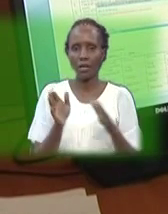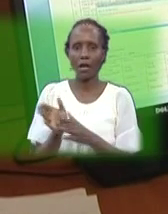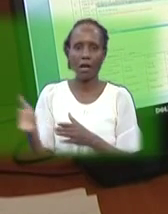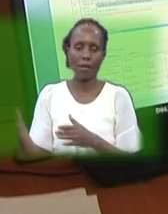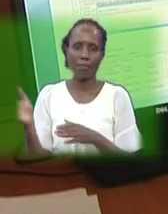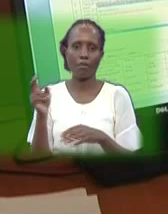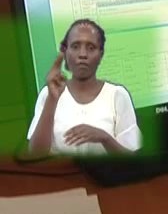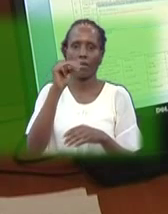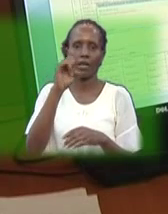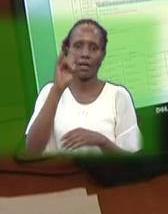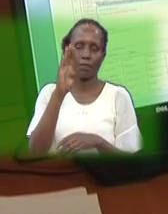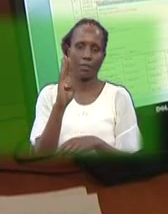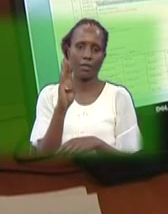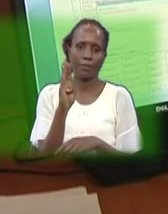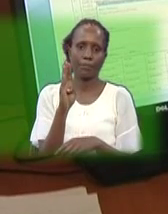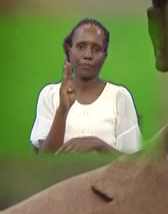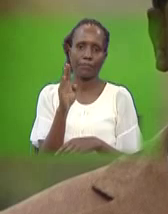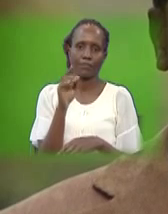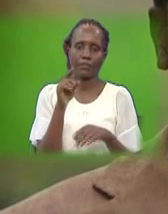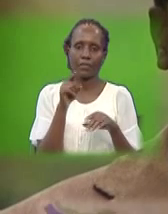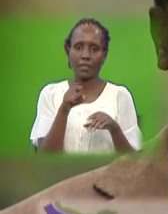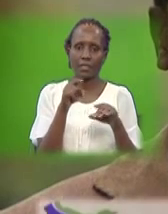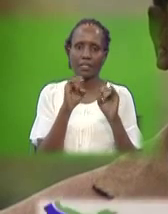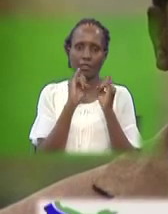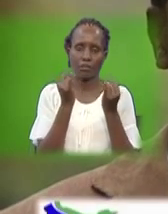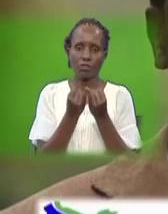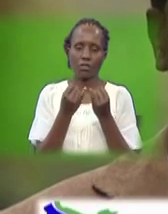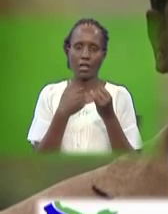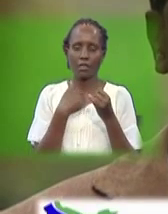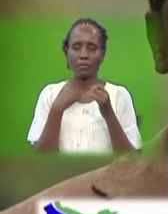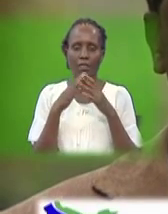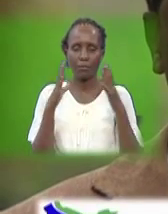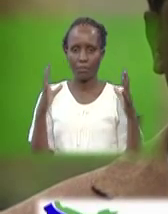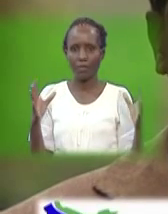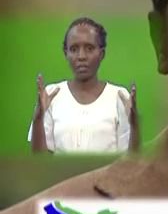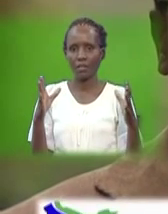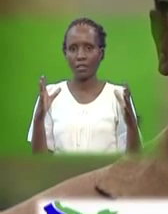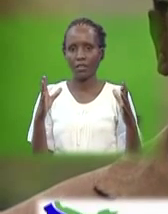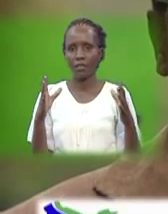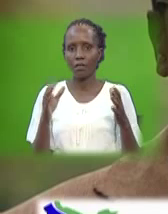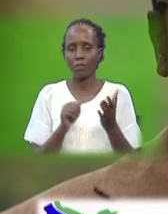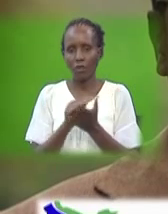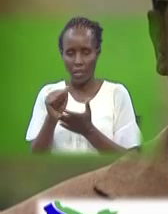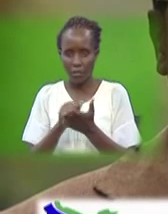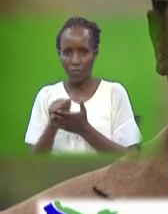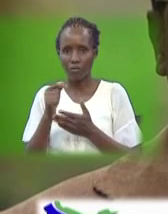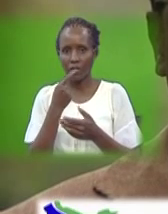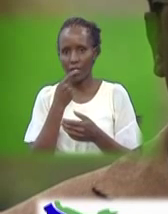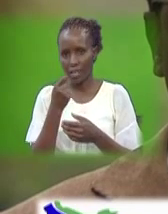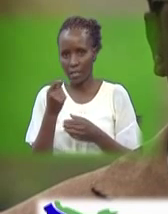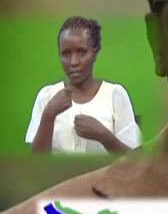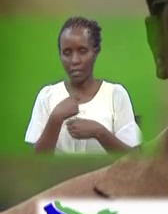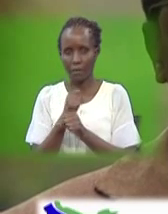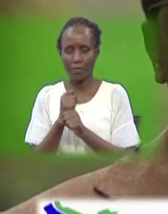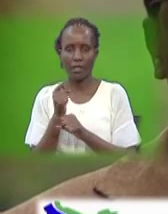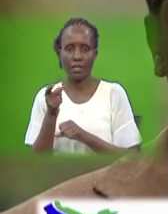the National Education Board. The institution has been the main source of rice seed all over the country. Seeds are